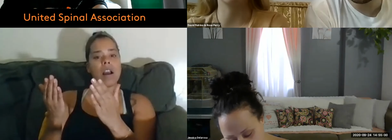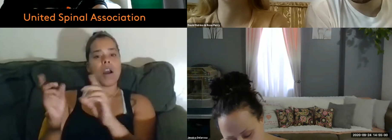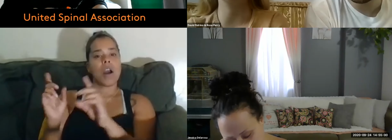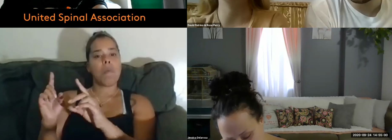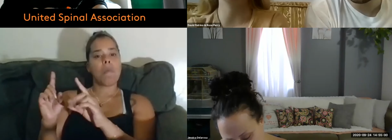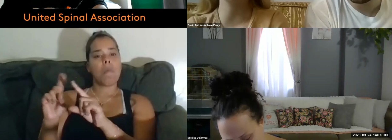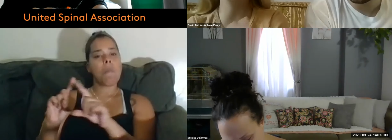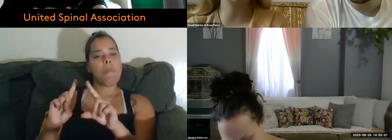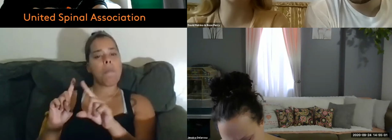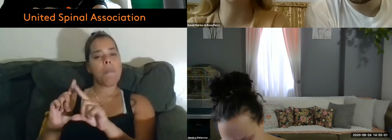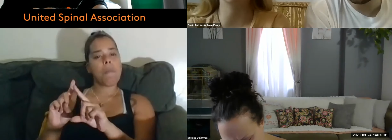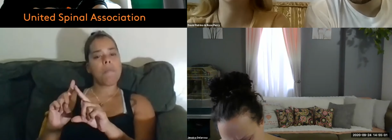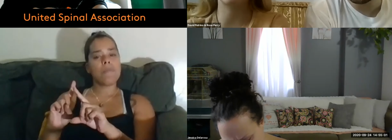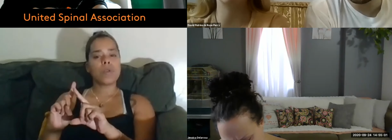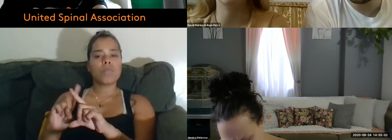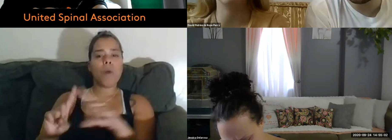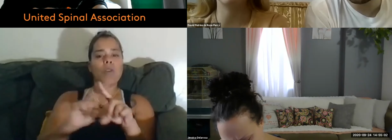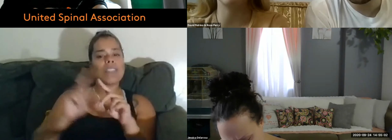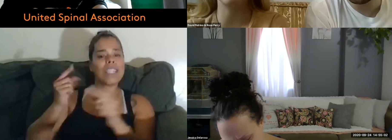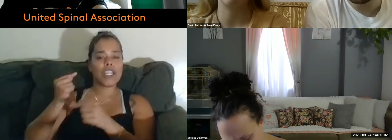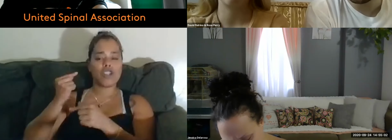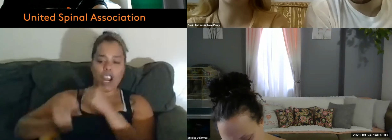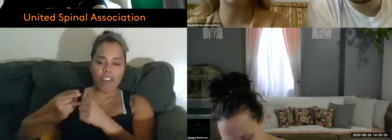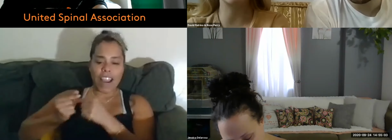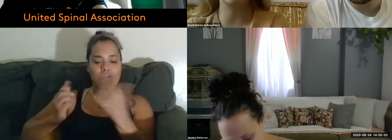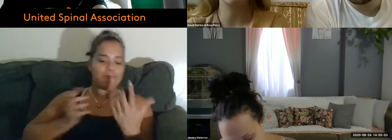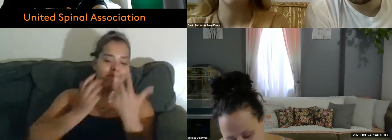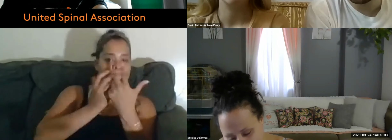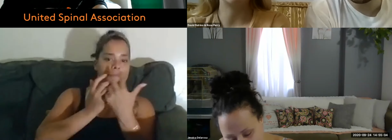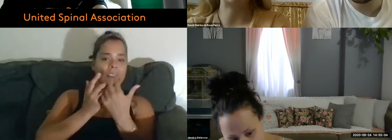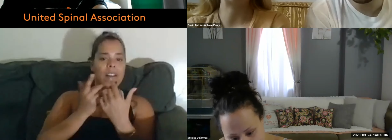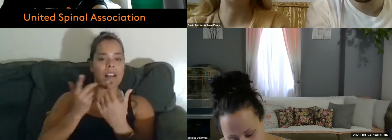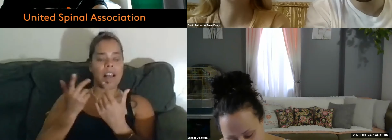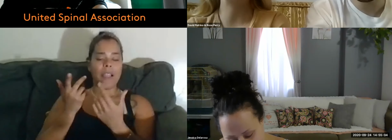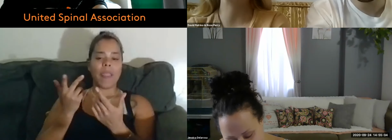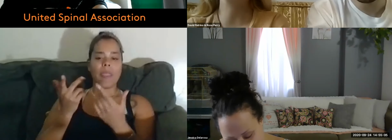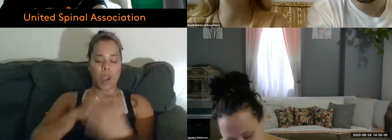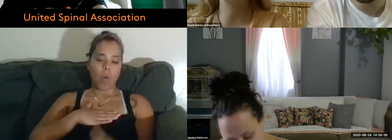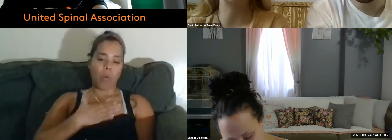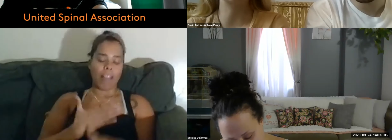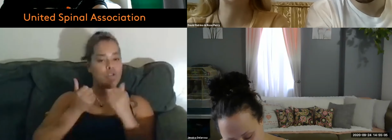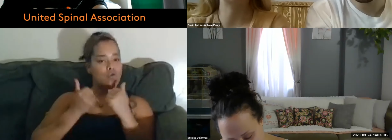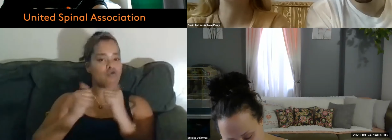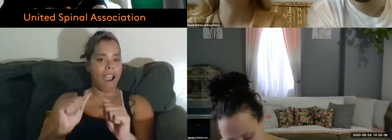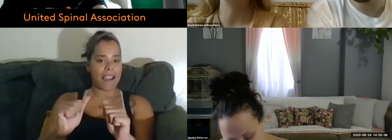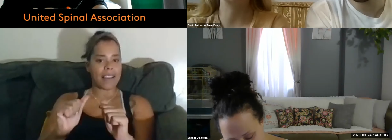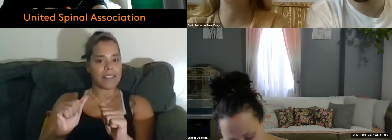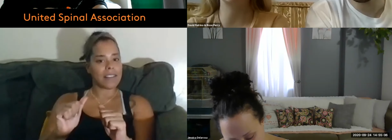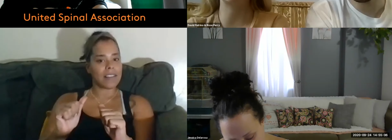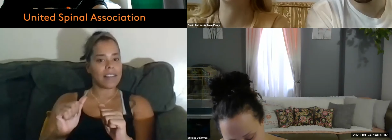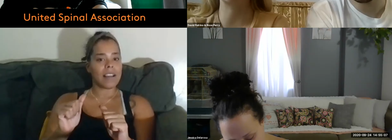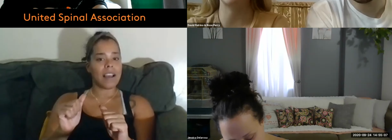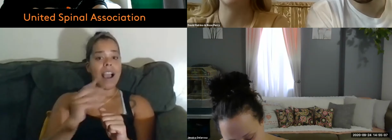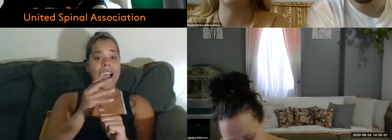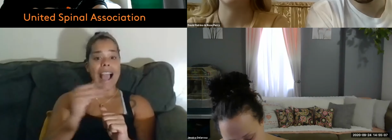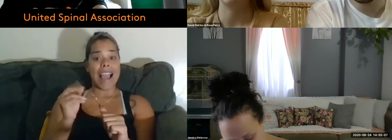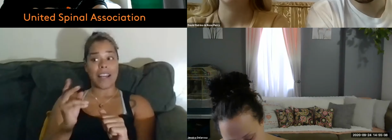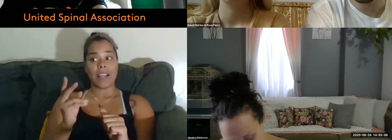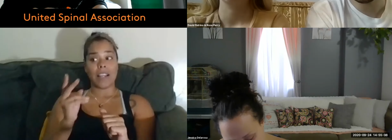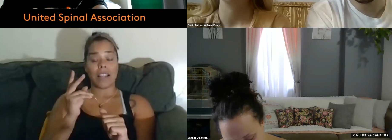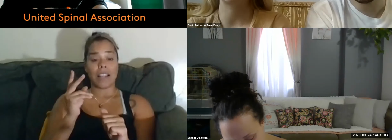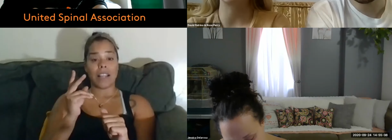are upskilling in their tech literacy faster. And we're also seeing that when kids